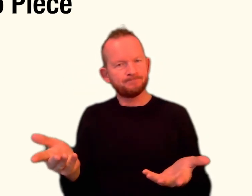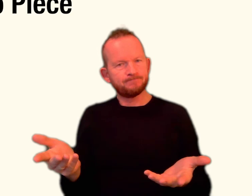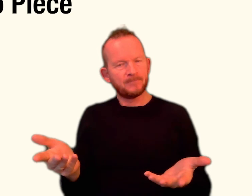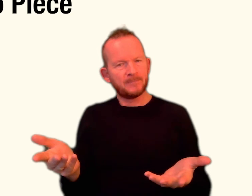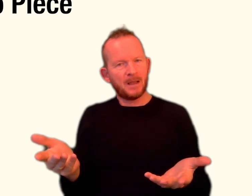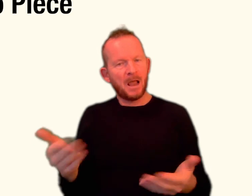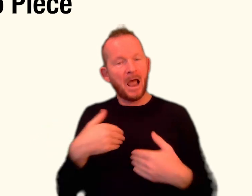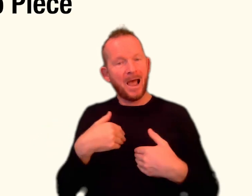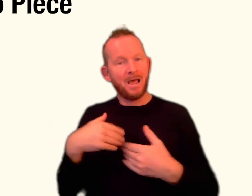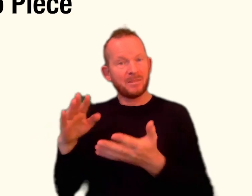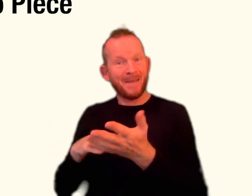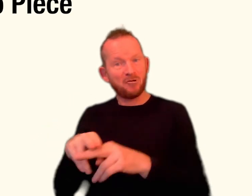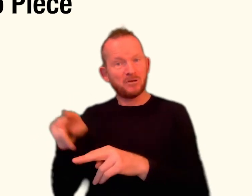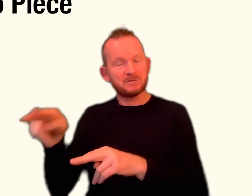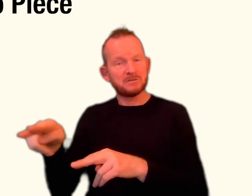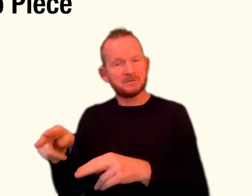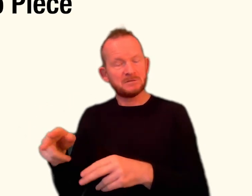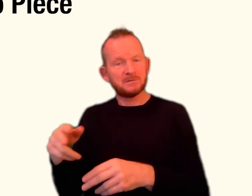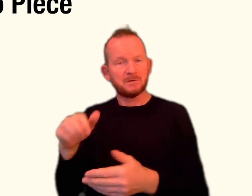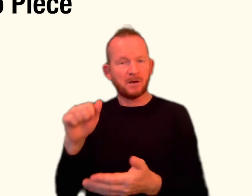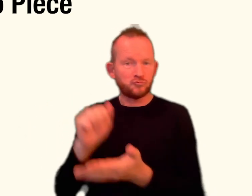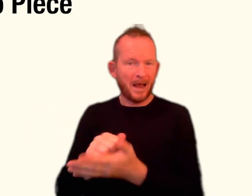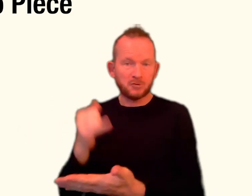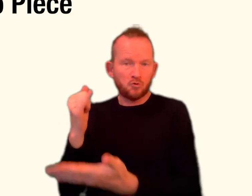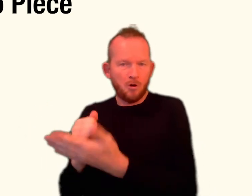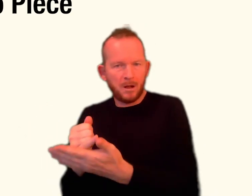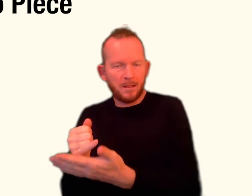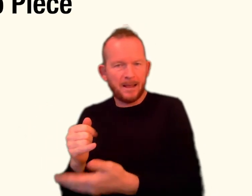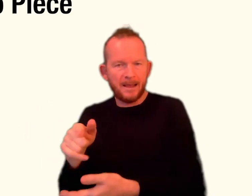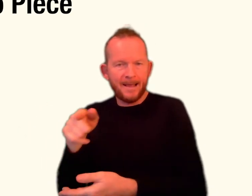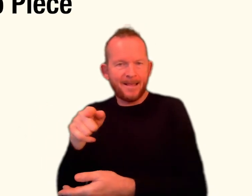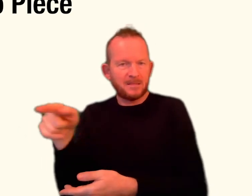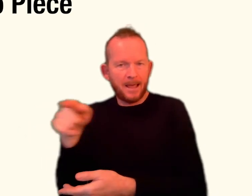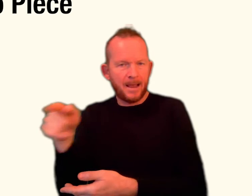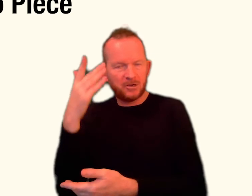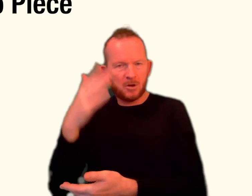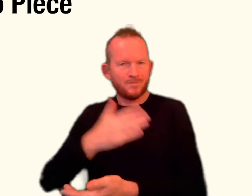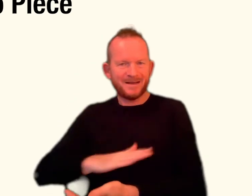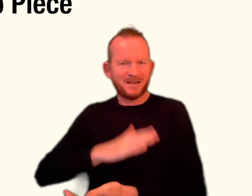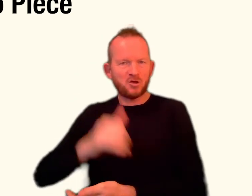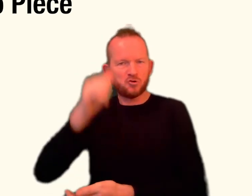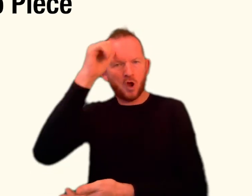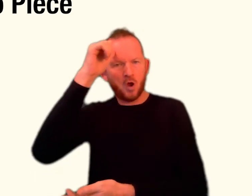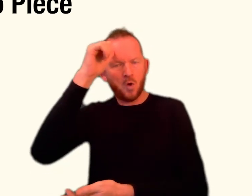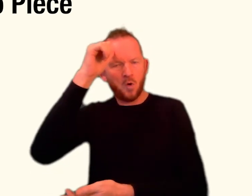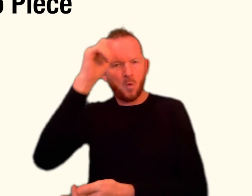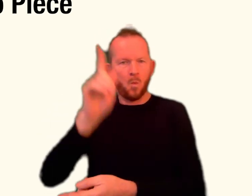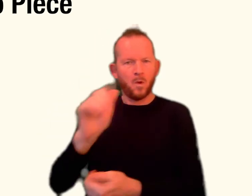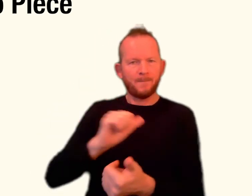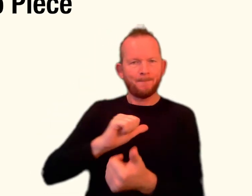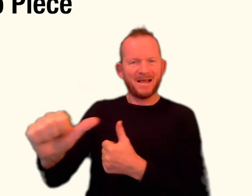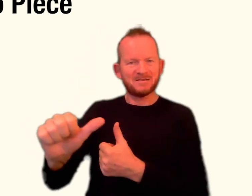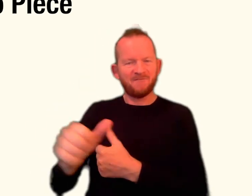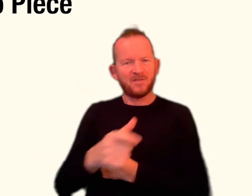And the parents, rightly or wrongly, don't necessarily know what's good, what's best for